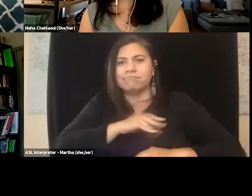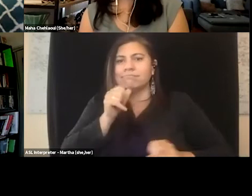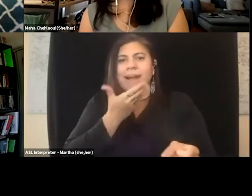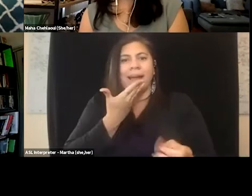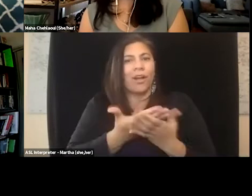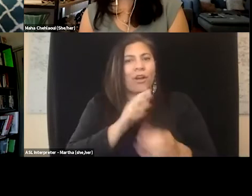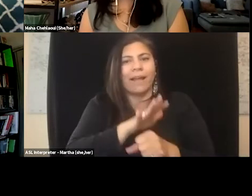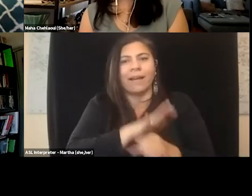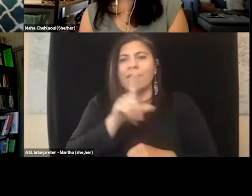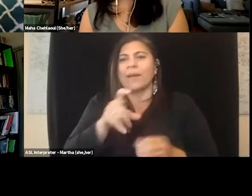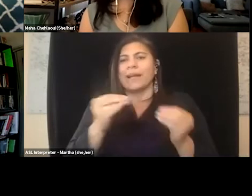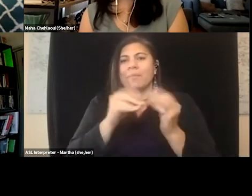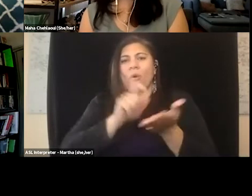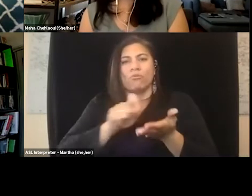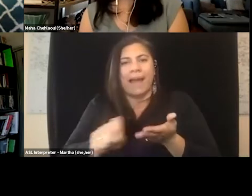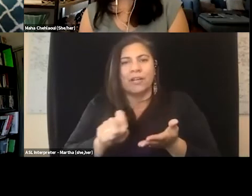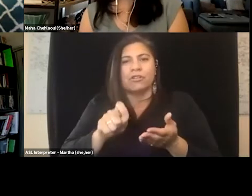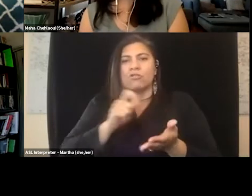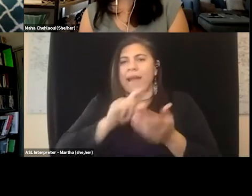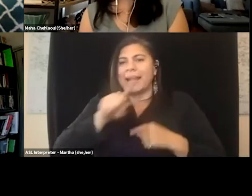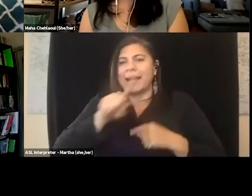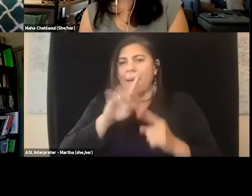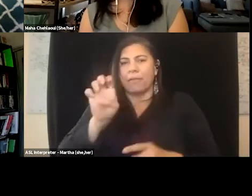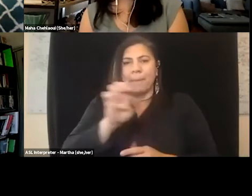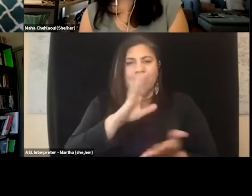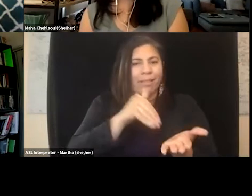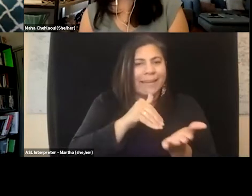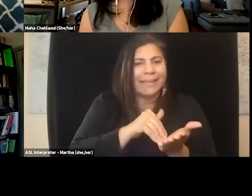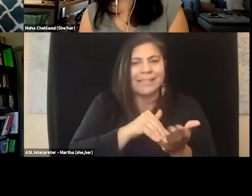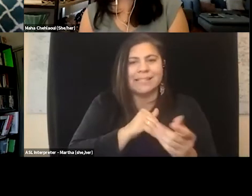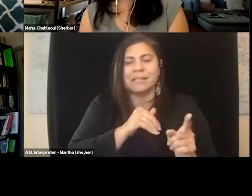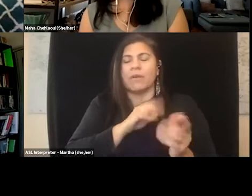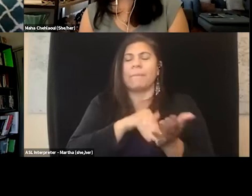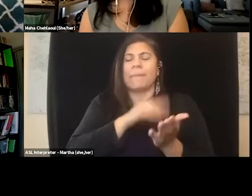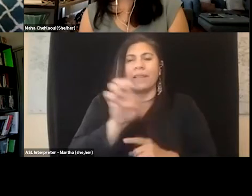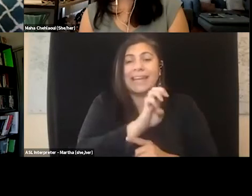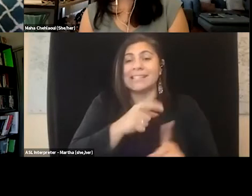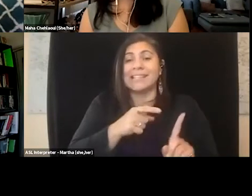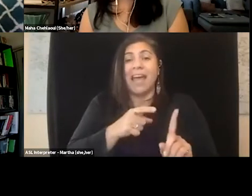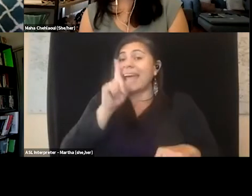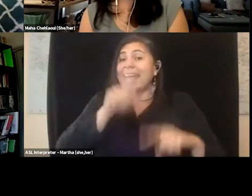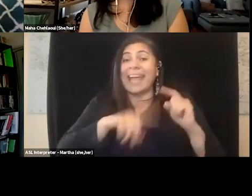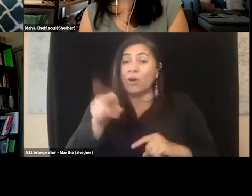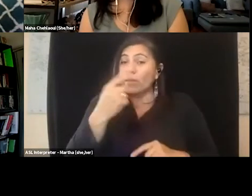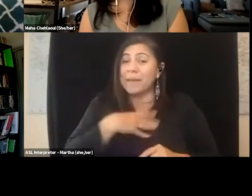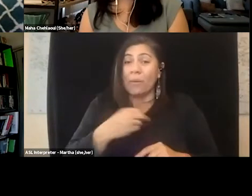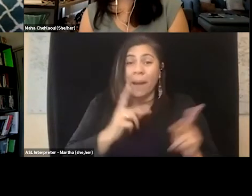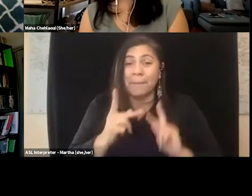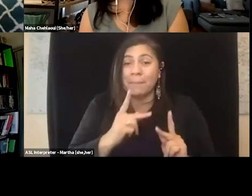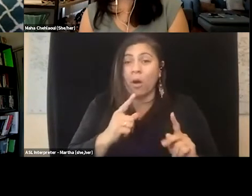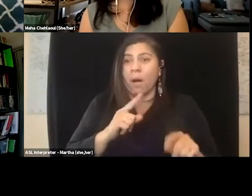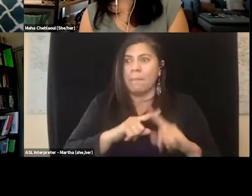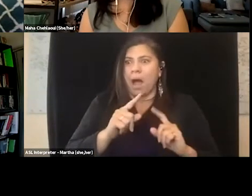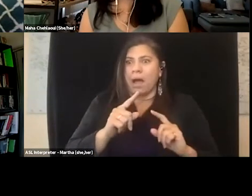cannot be, you know, a white showrunner and no Middle Eastern writers in that room that actually have power, not low-level writers, but power in that room. And so